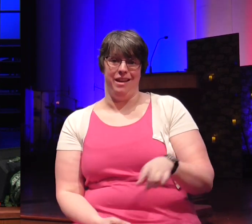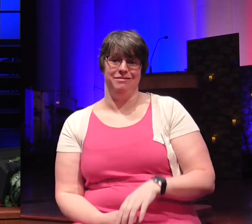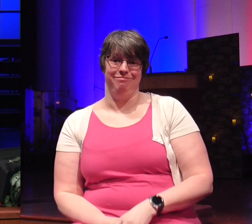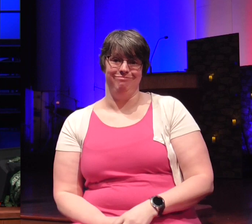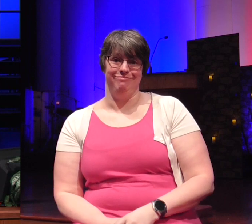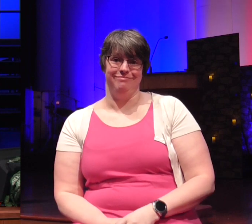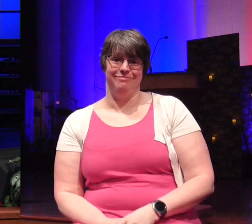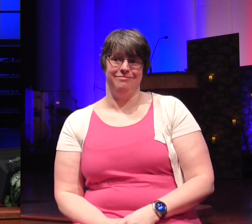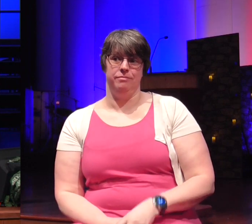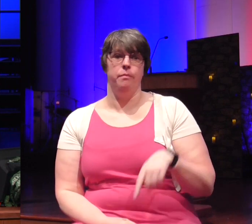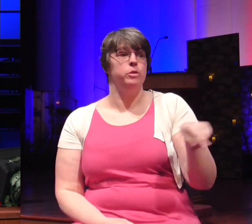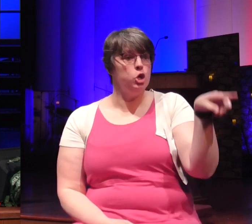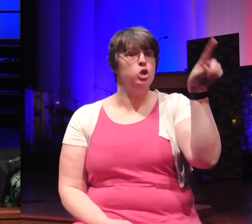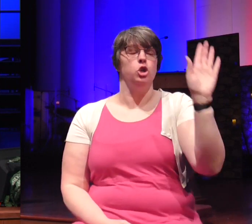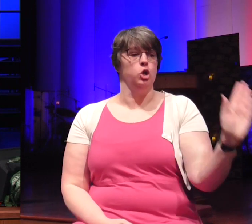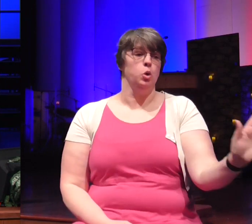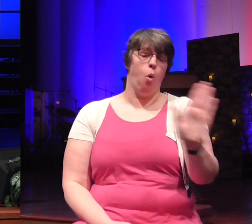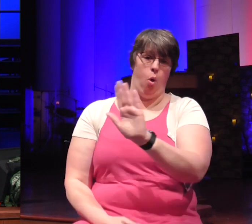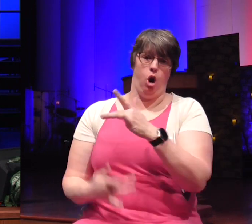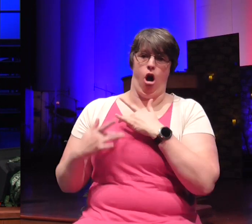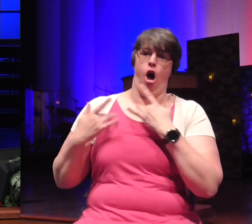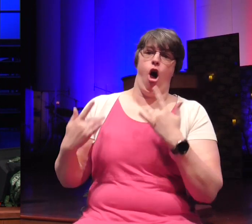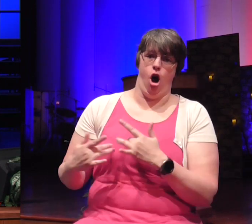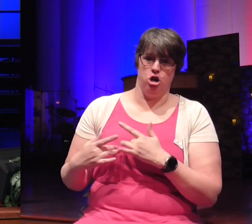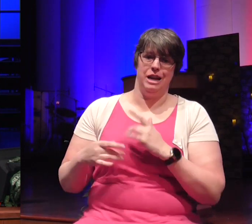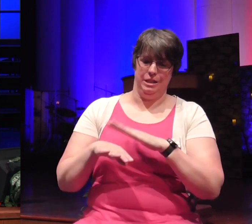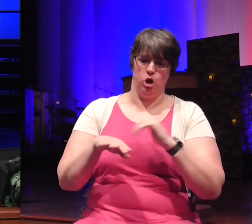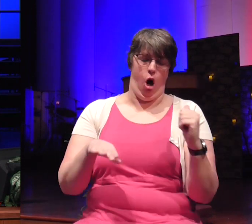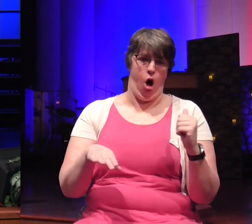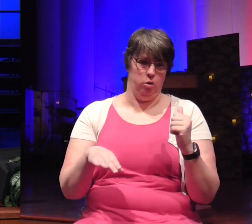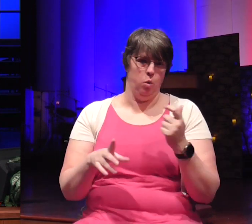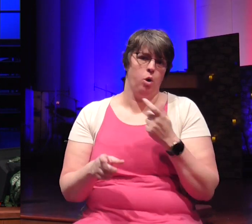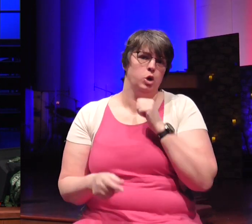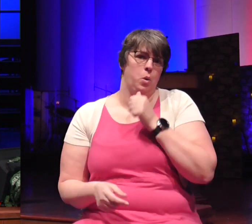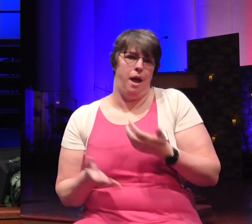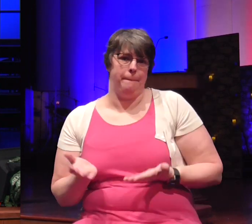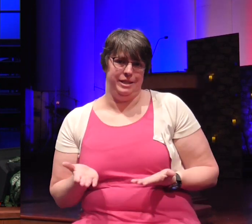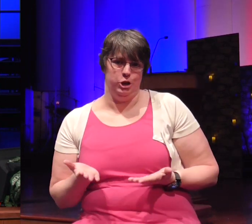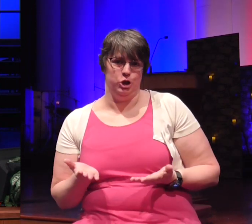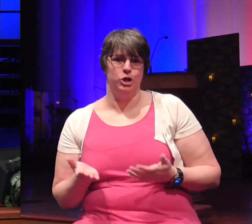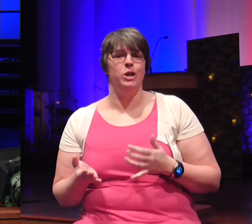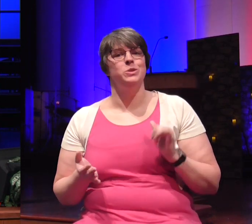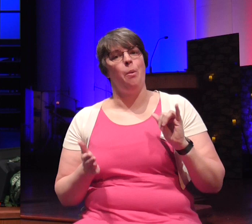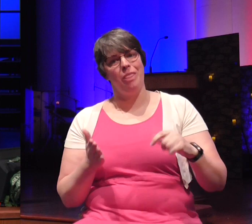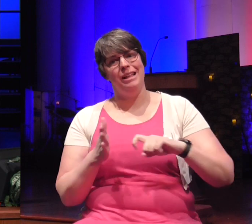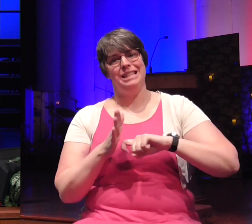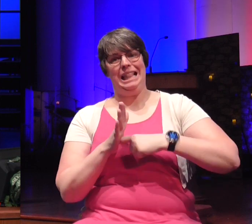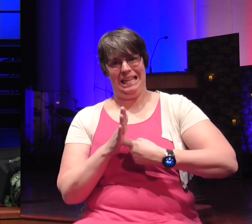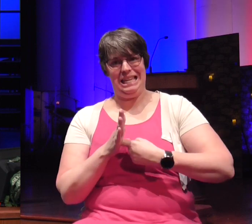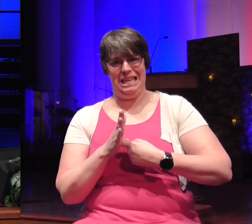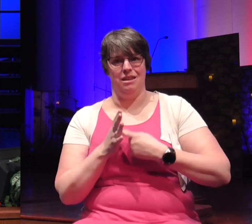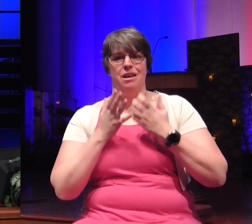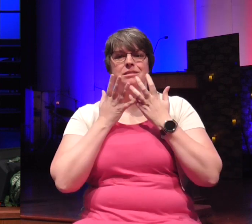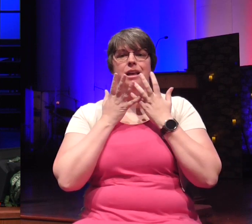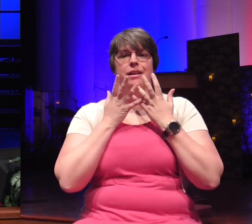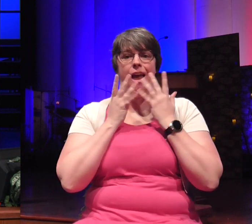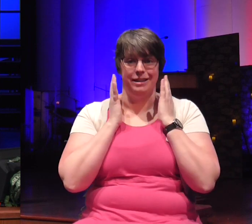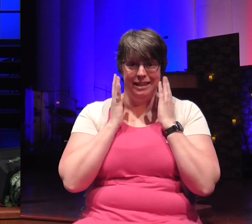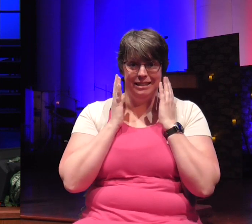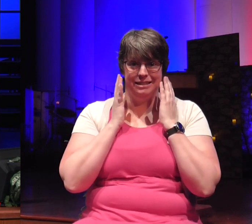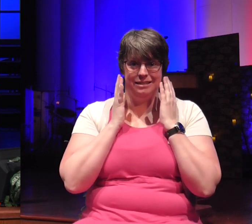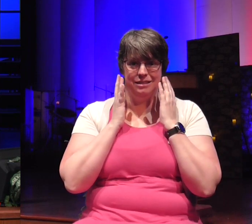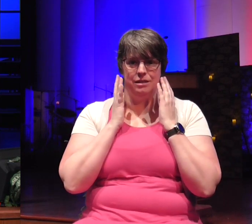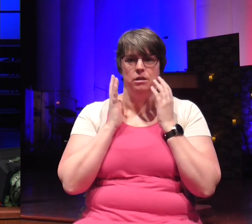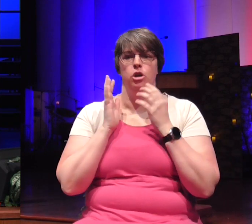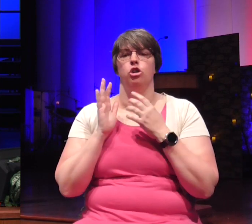heart calls, or you wouldn't be here. And it's the key to living a great life. Kindness.